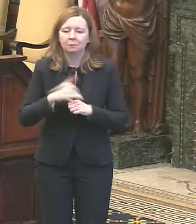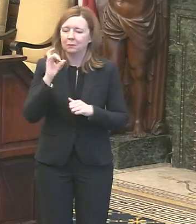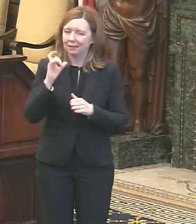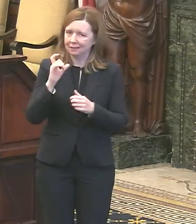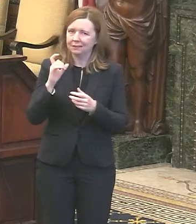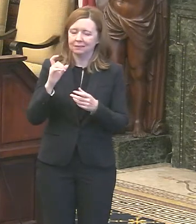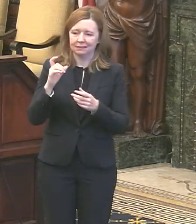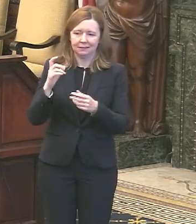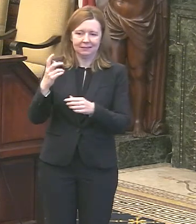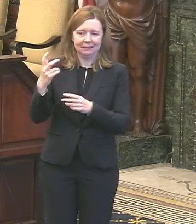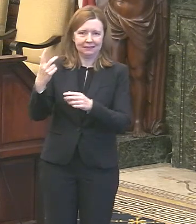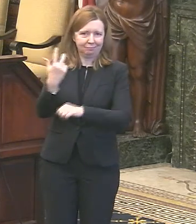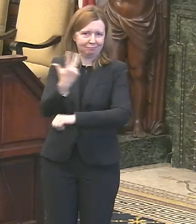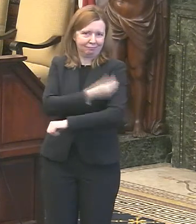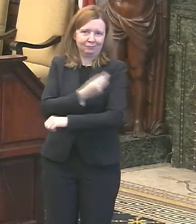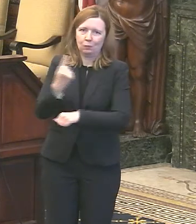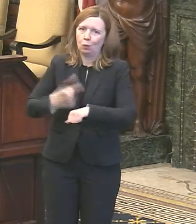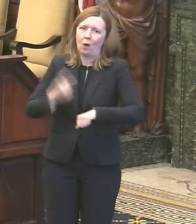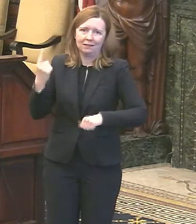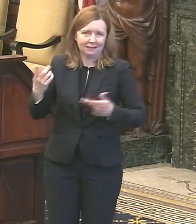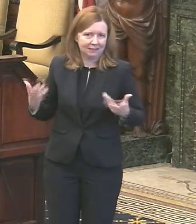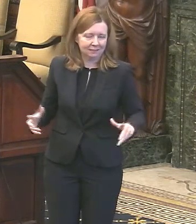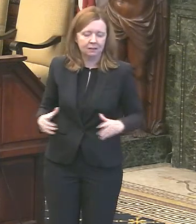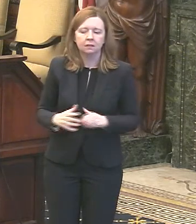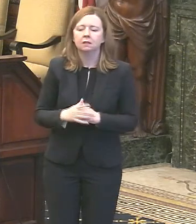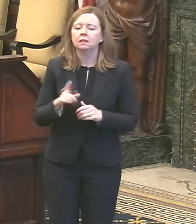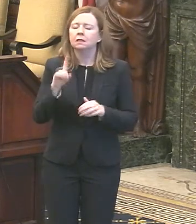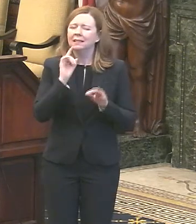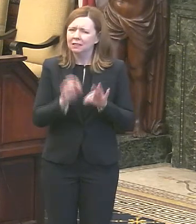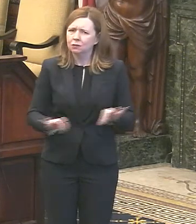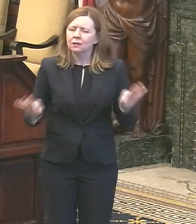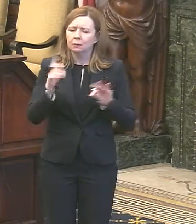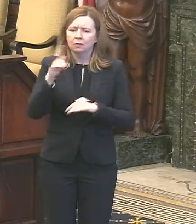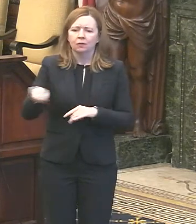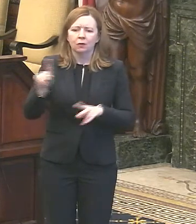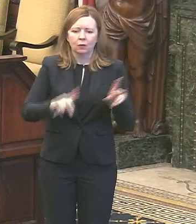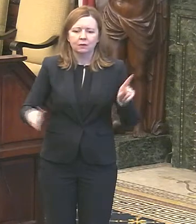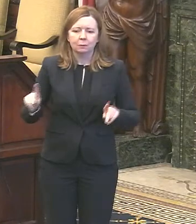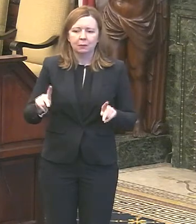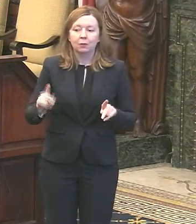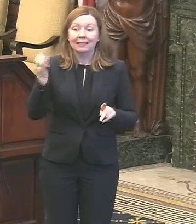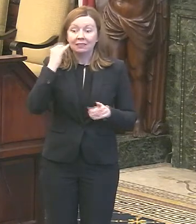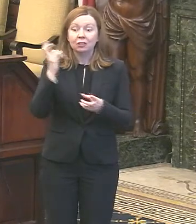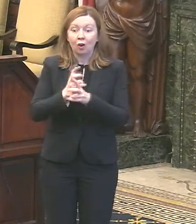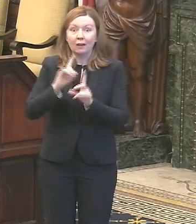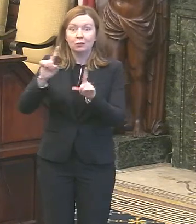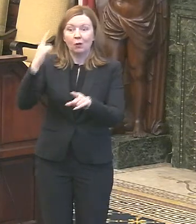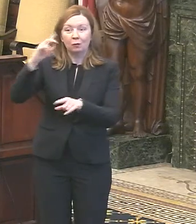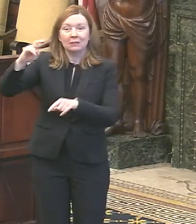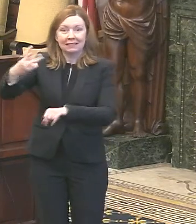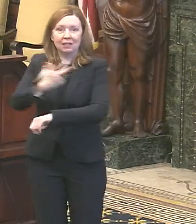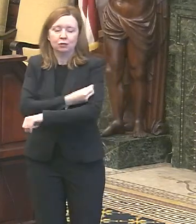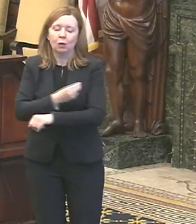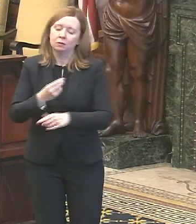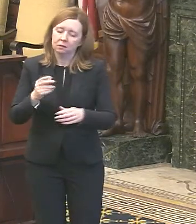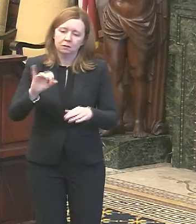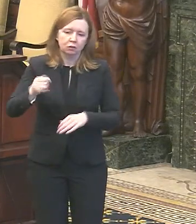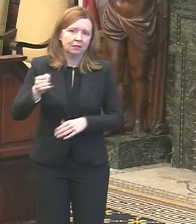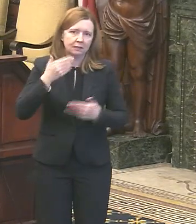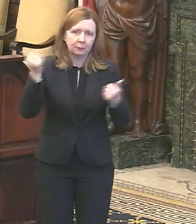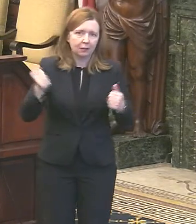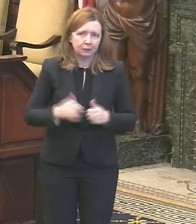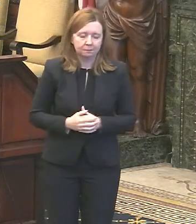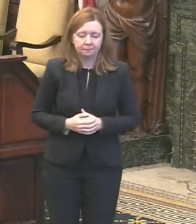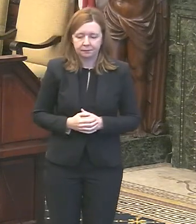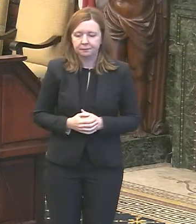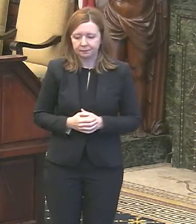second dose. So it's particularly important for those people for whom it's hard to get a second dose. Okay, thank